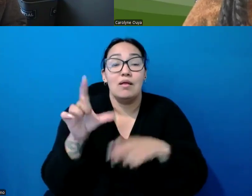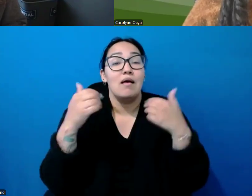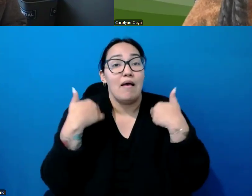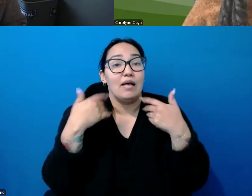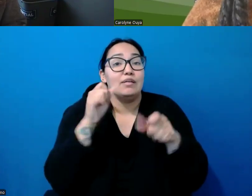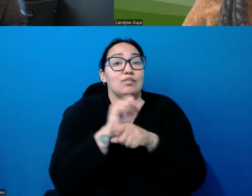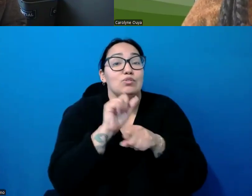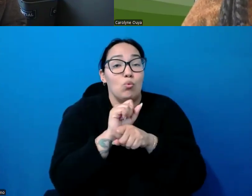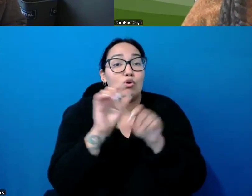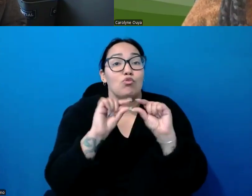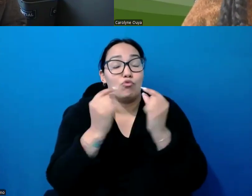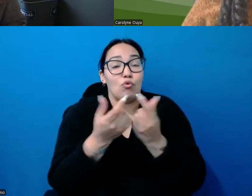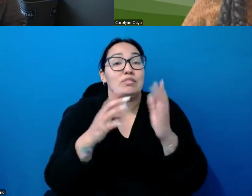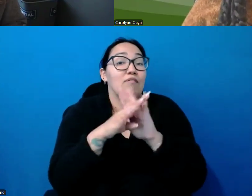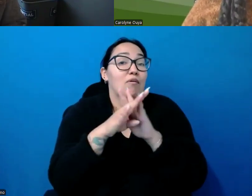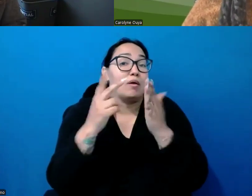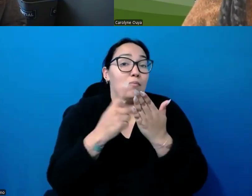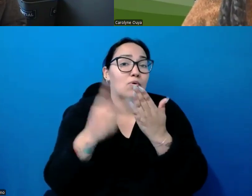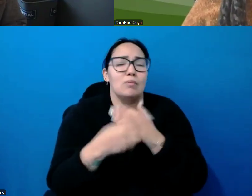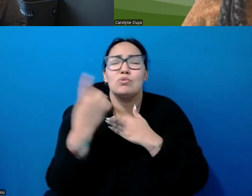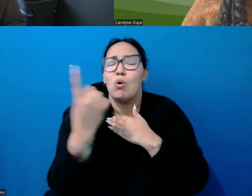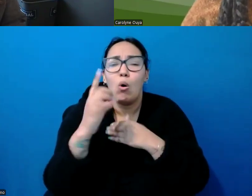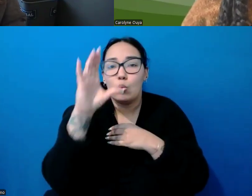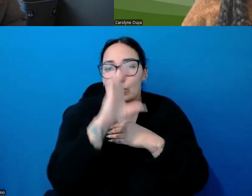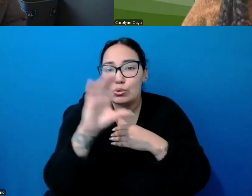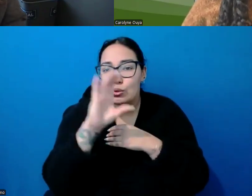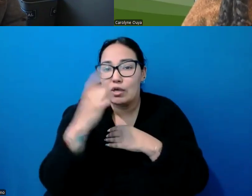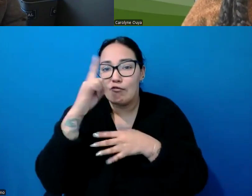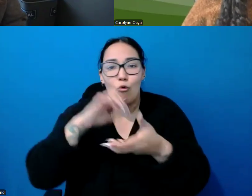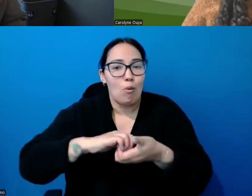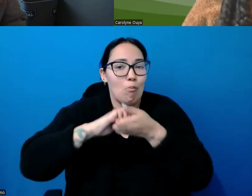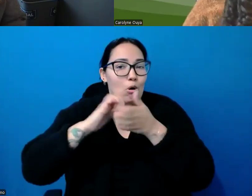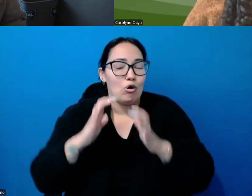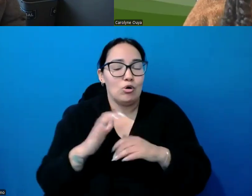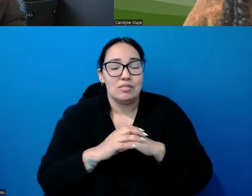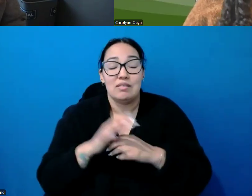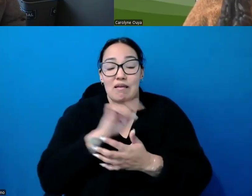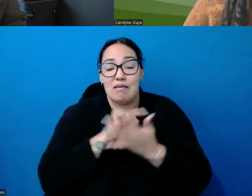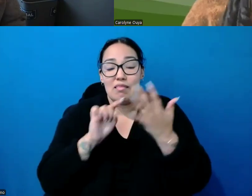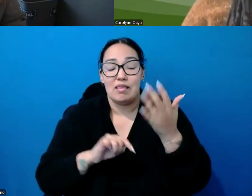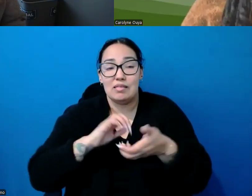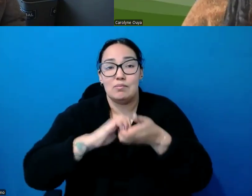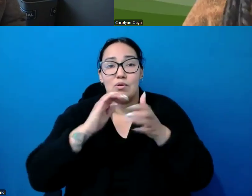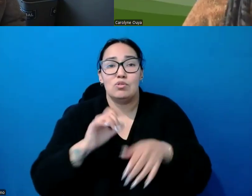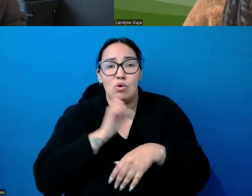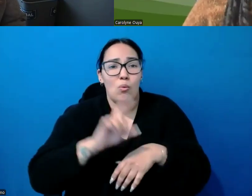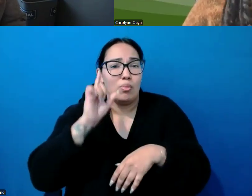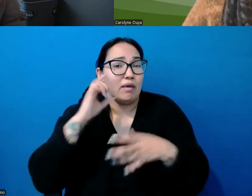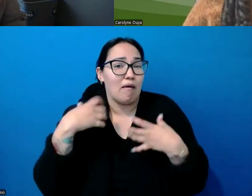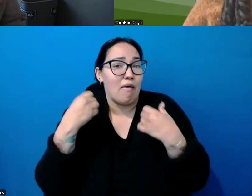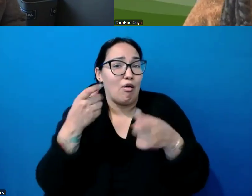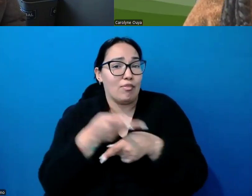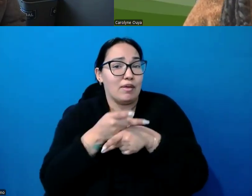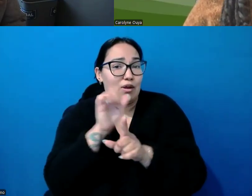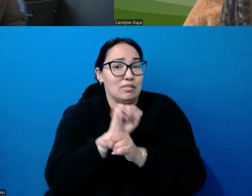development programs that are always looking for partners. And these partners don't think that a healthcare setting, right, would